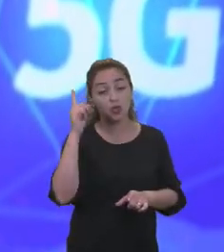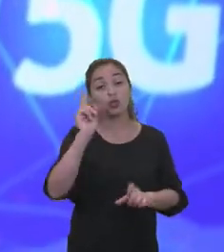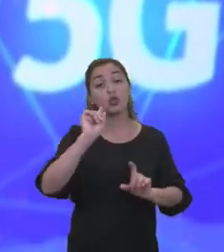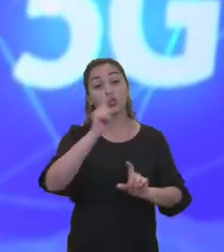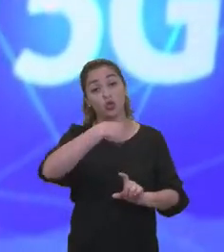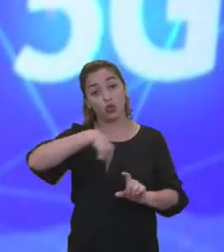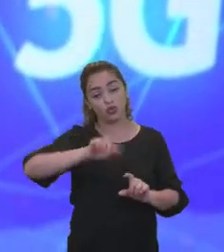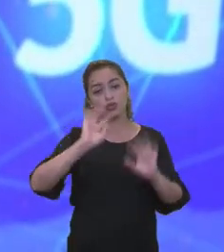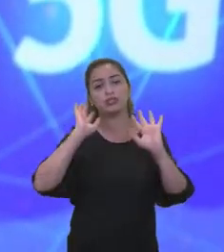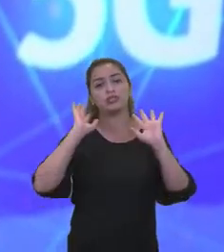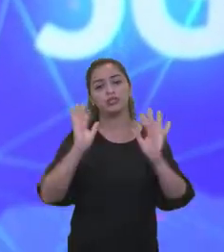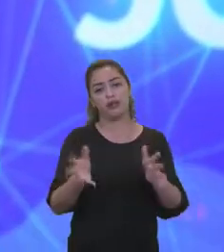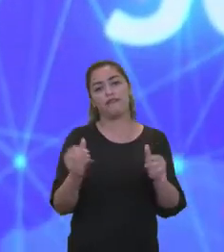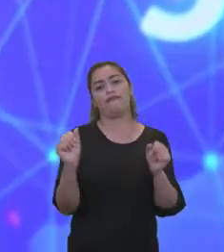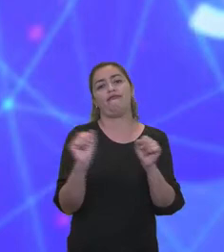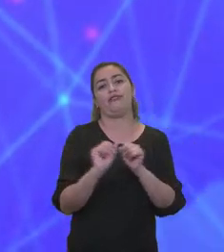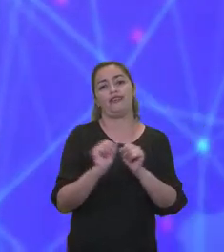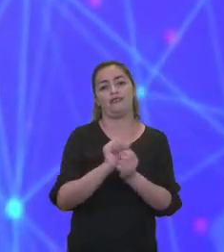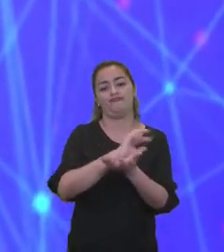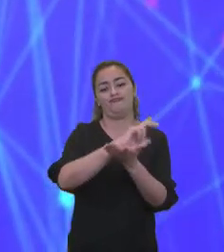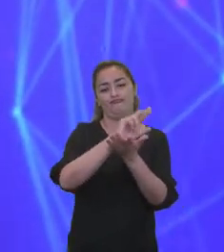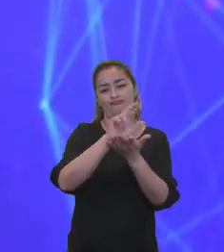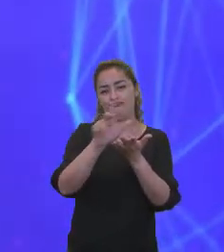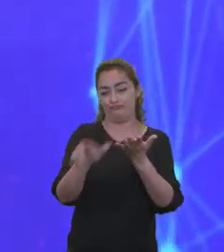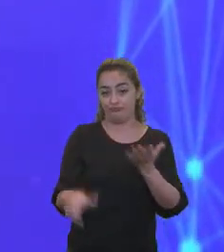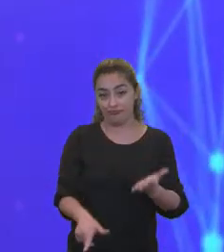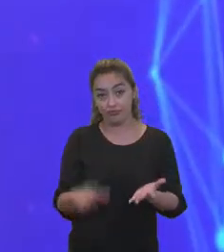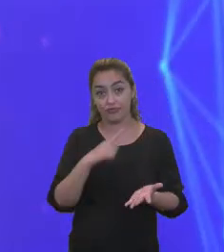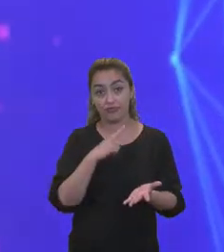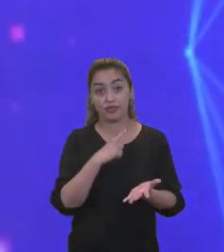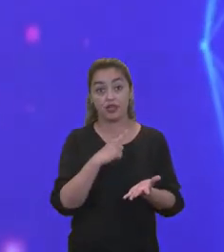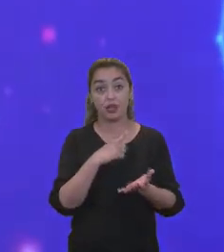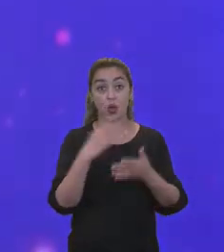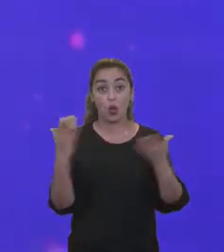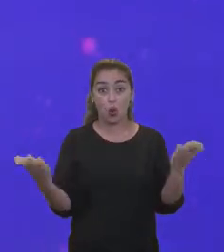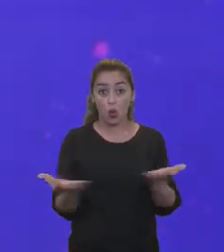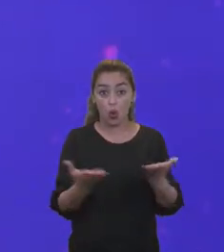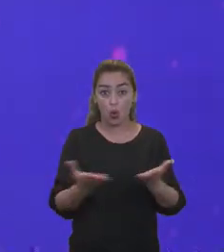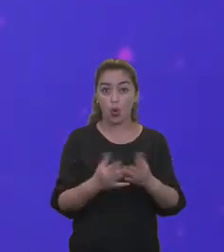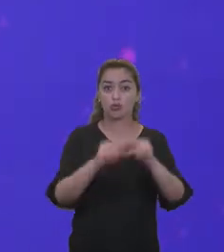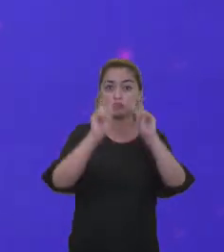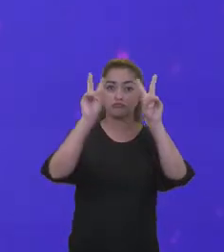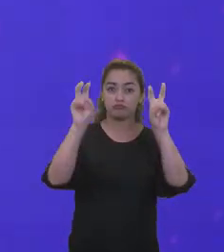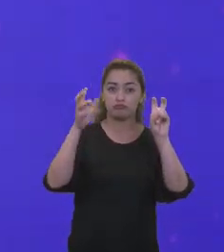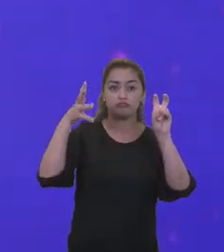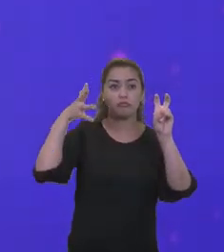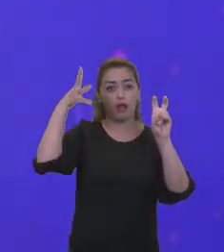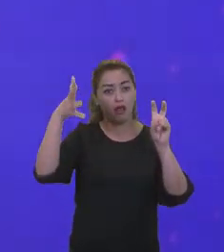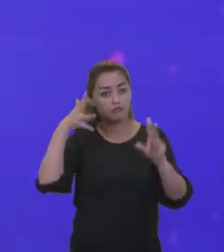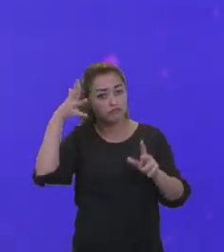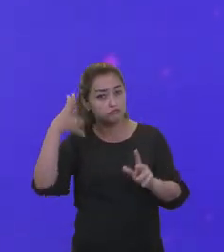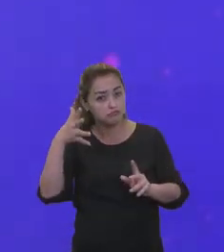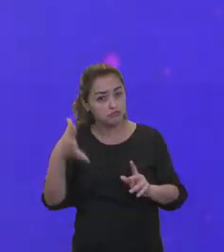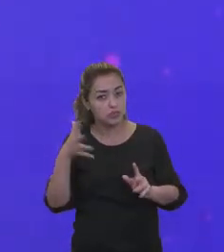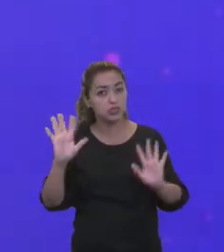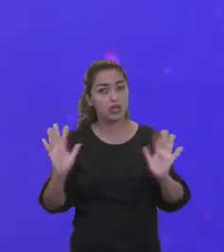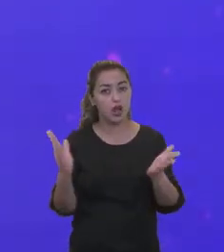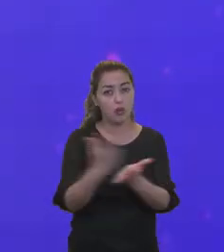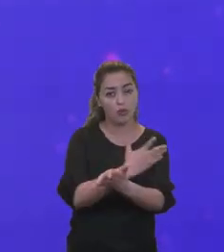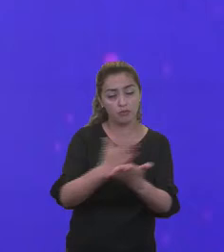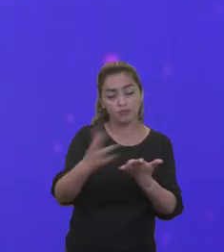people, we do a lot already. Today, we are inviting in the talks for later on key